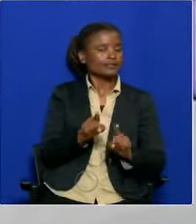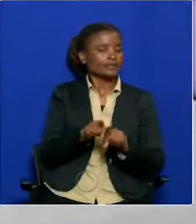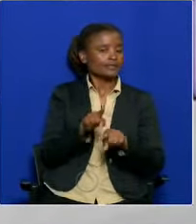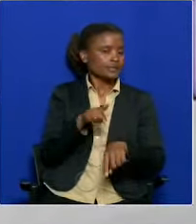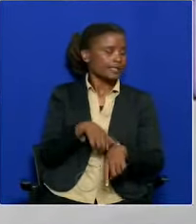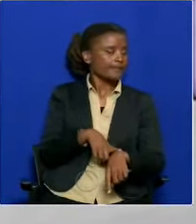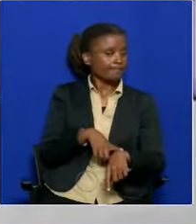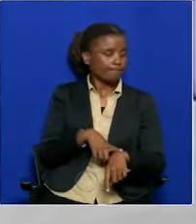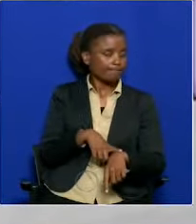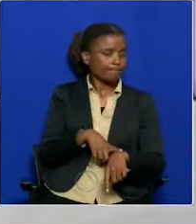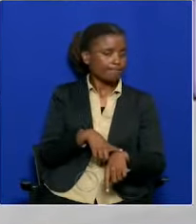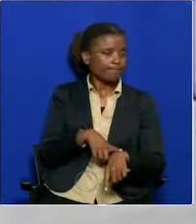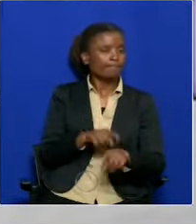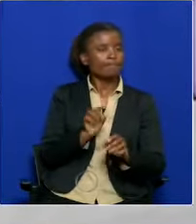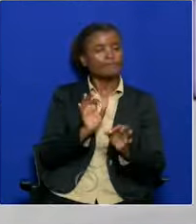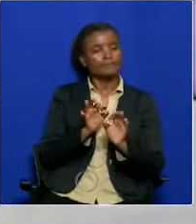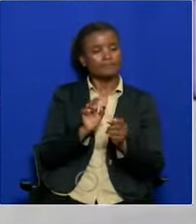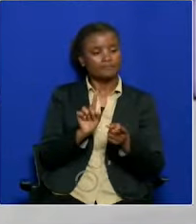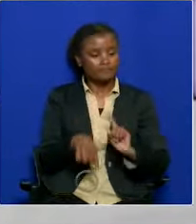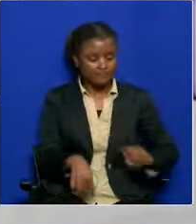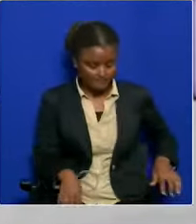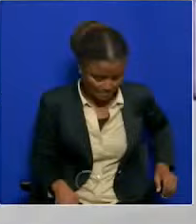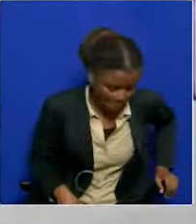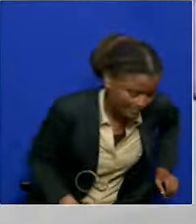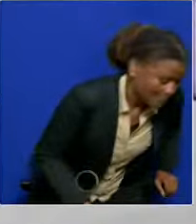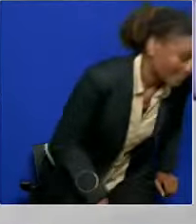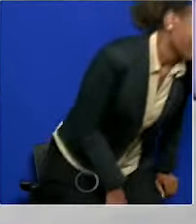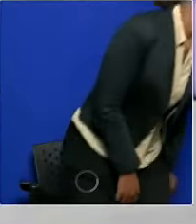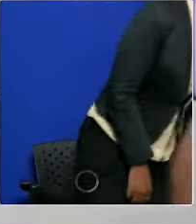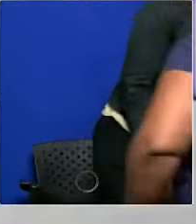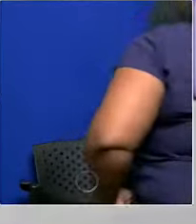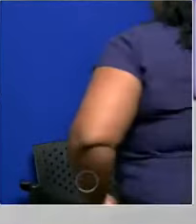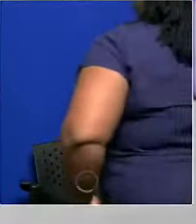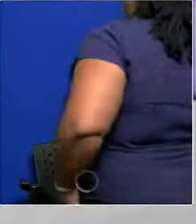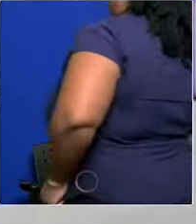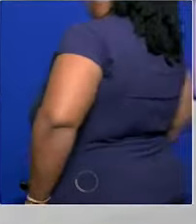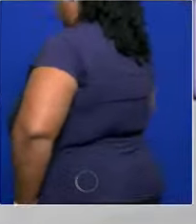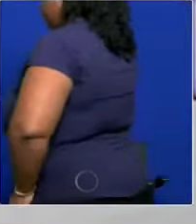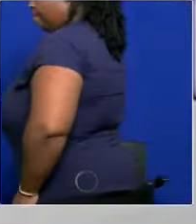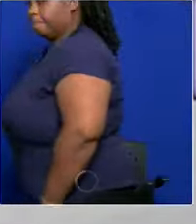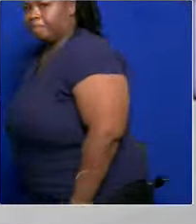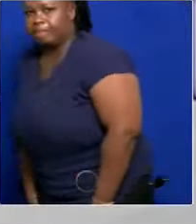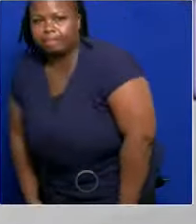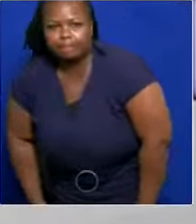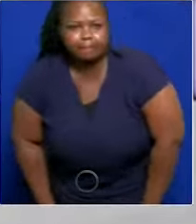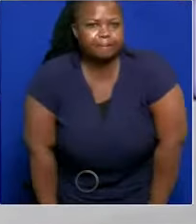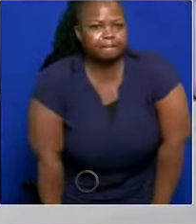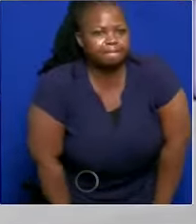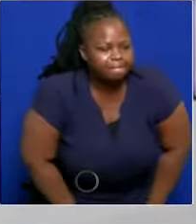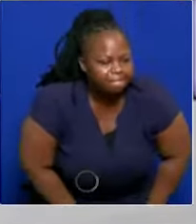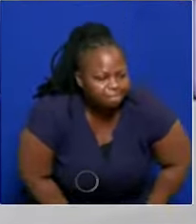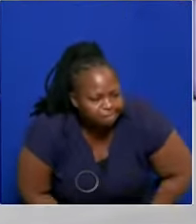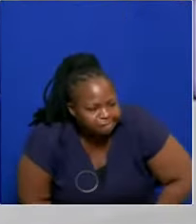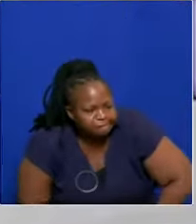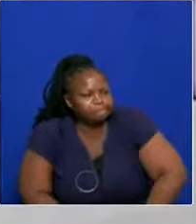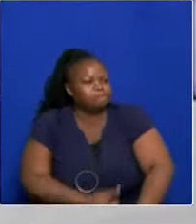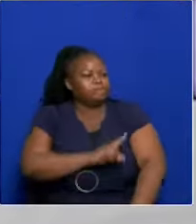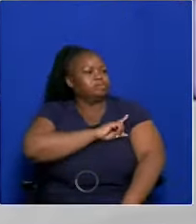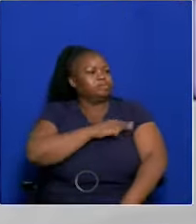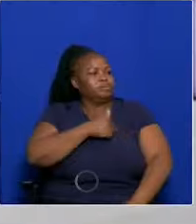asked out of the curiosity to say, how much are you talking about? How much is supposed to be paid?